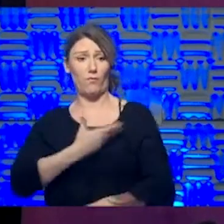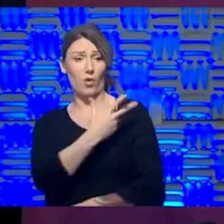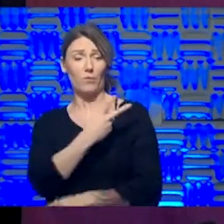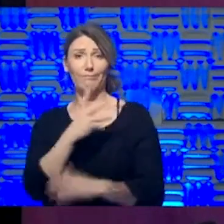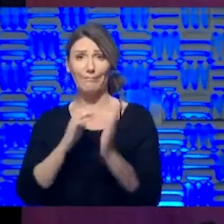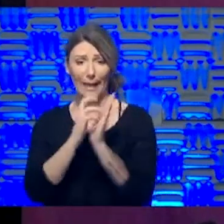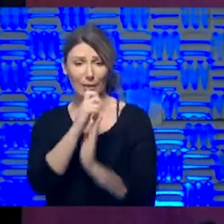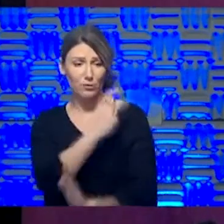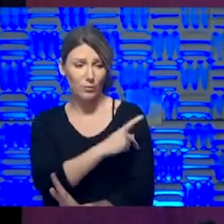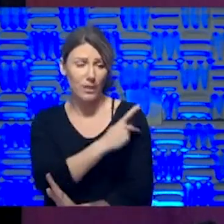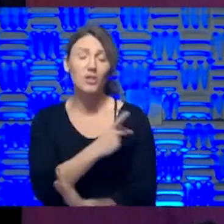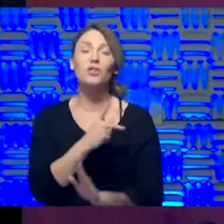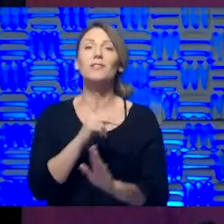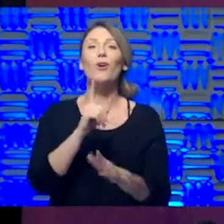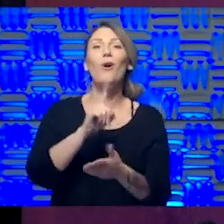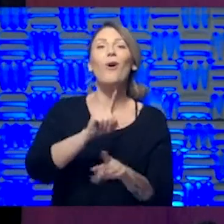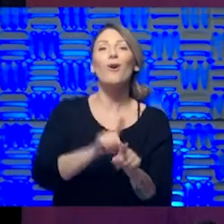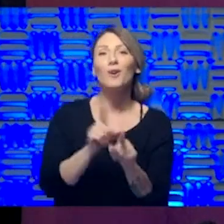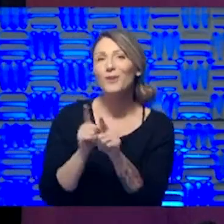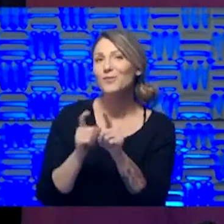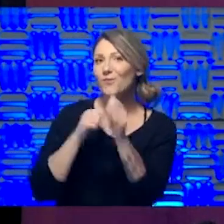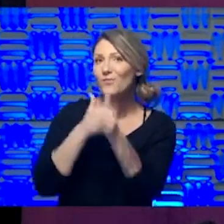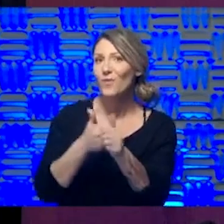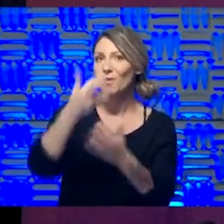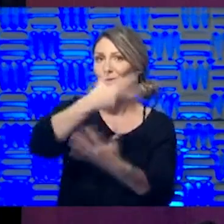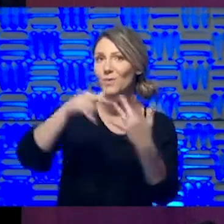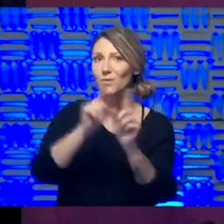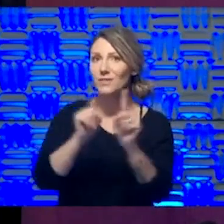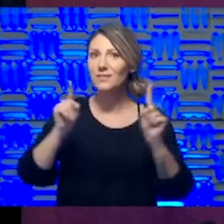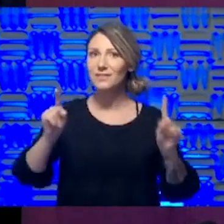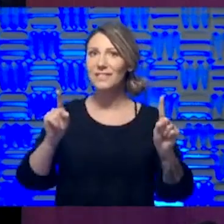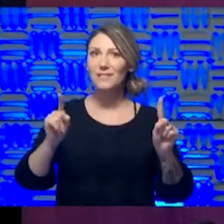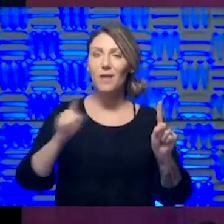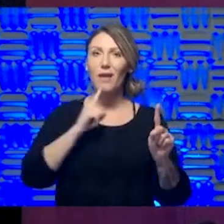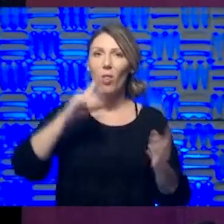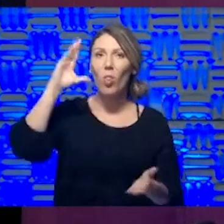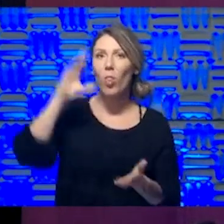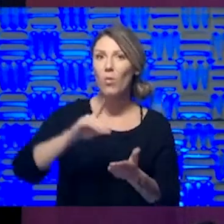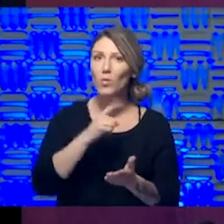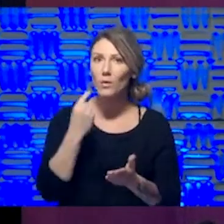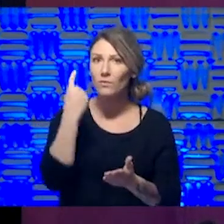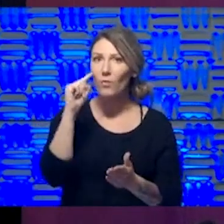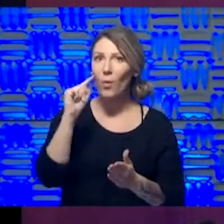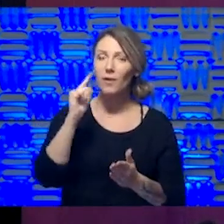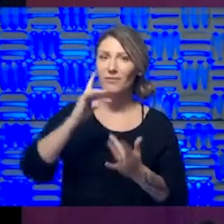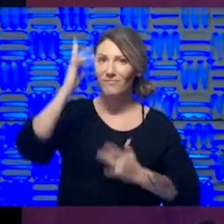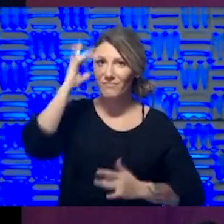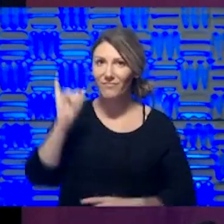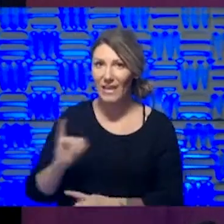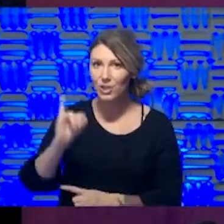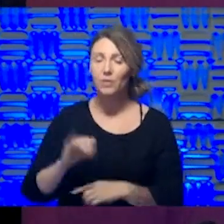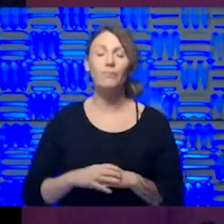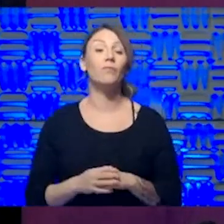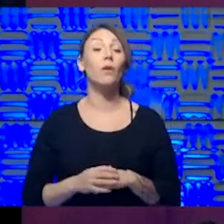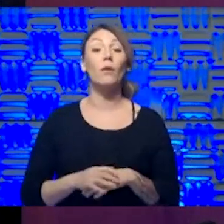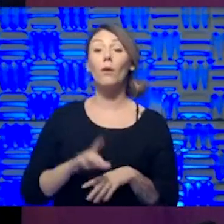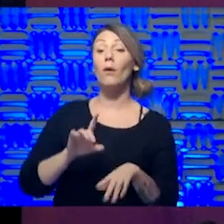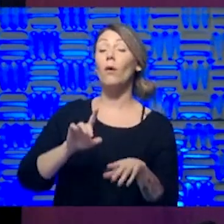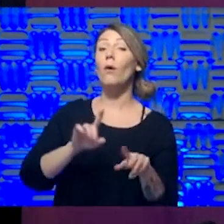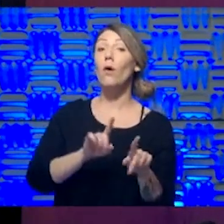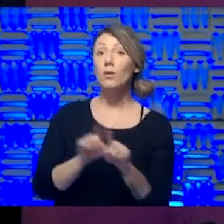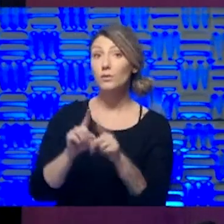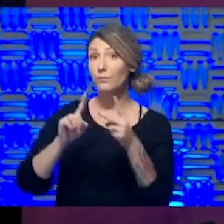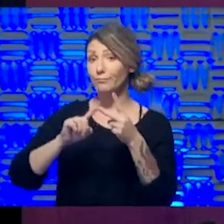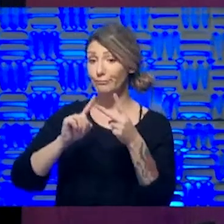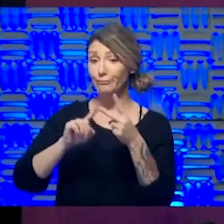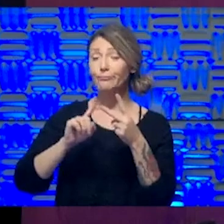the social distancing and reduce the risk for infection. So that's really been important. I think the other thing that's really been important in terms of our effort is